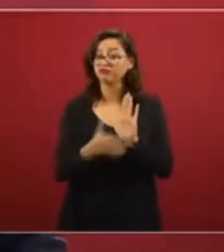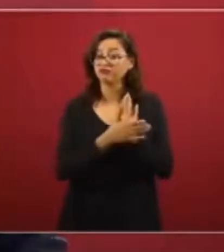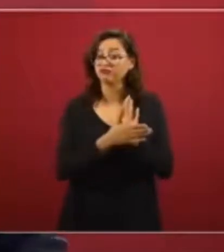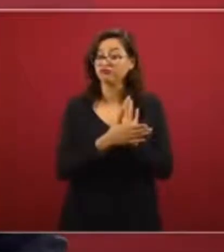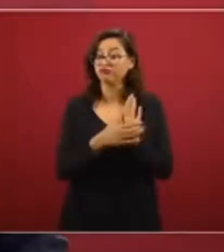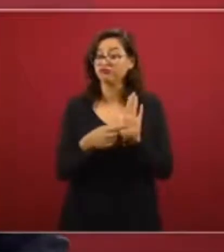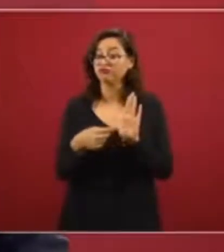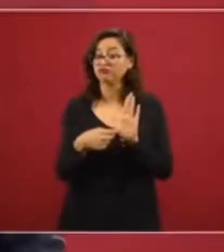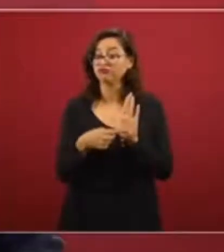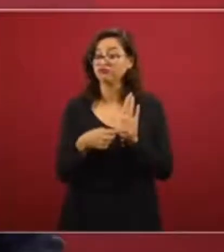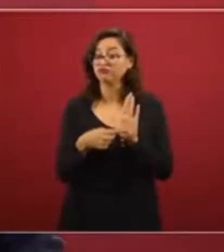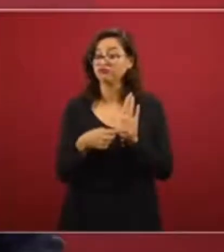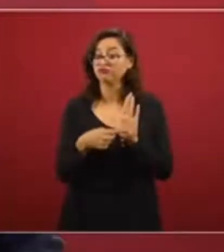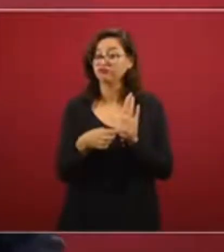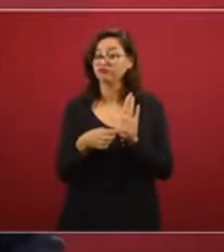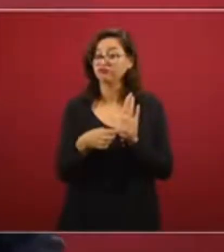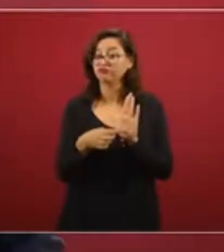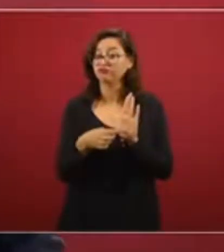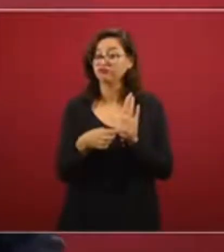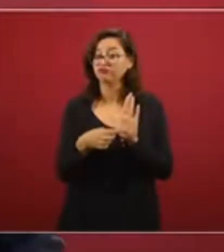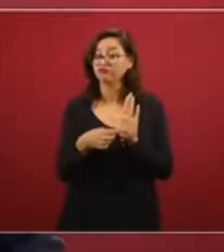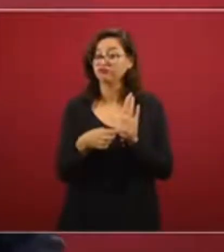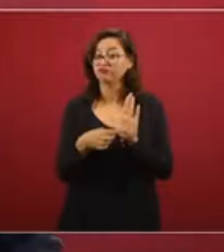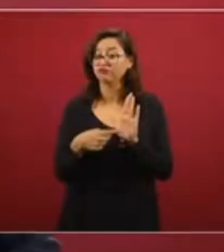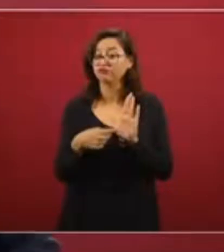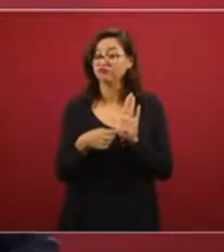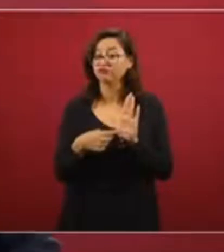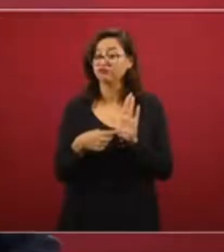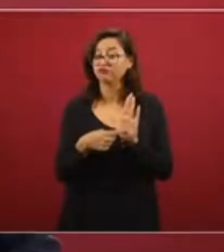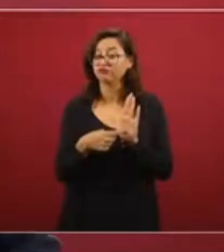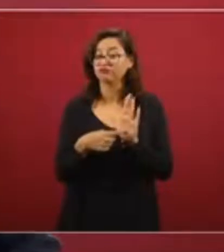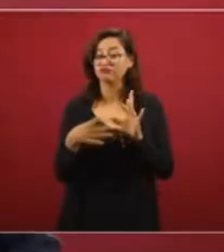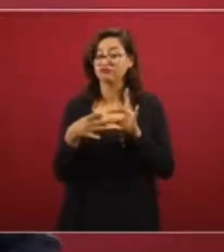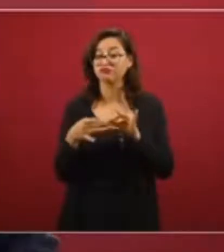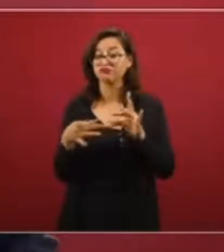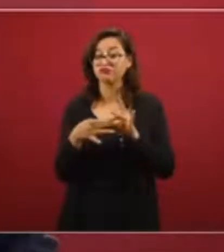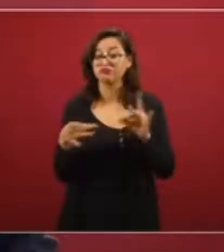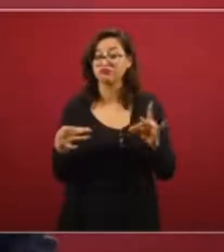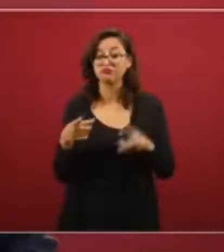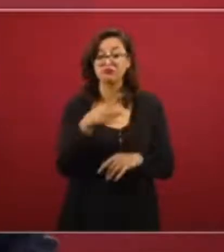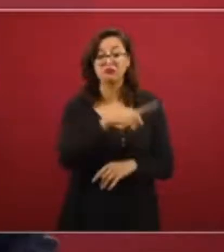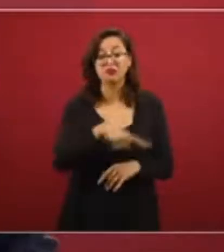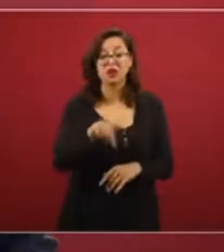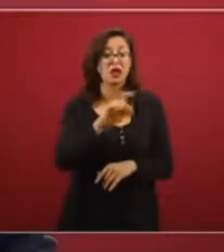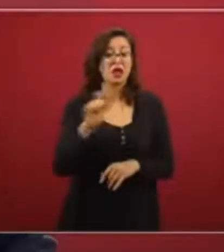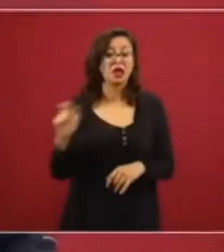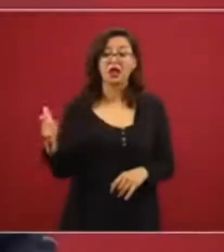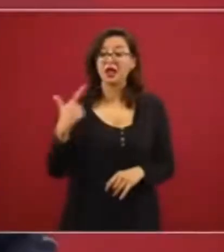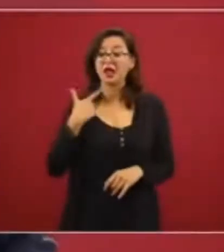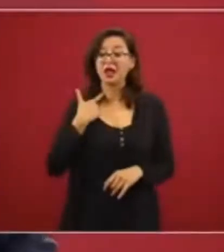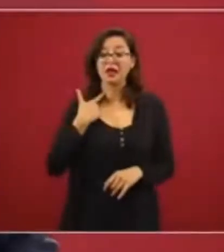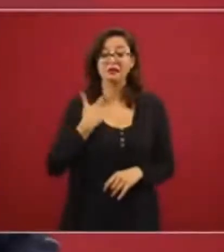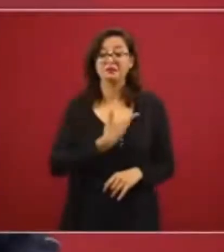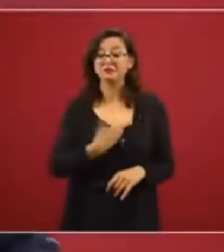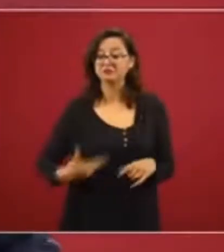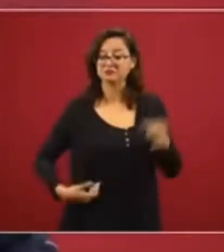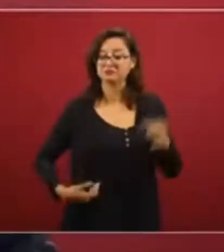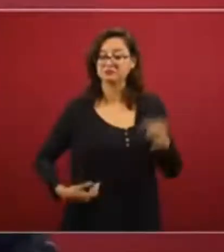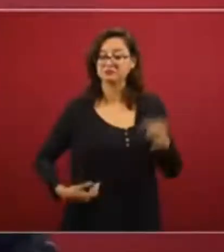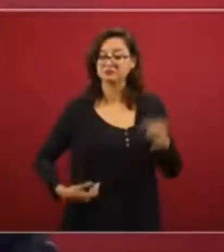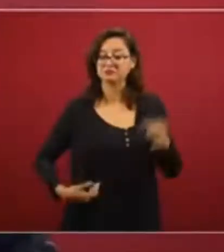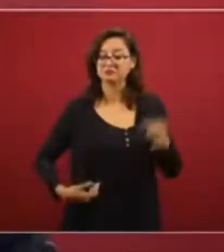que establece that establishes que a los presidentes solo se les puede juzgar por traición a la